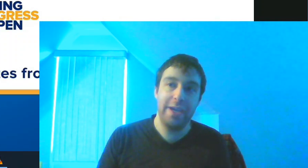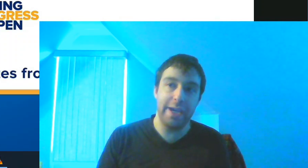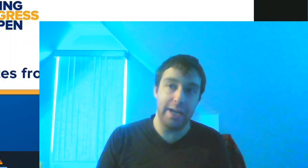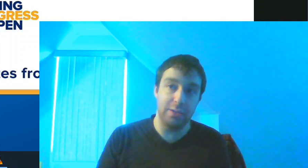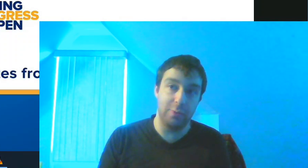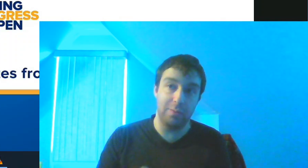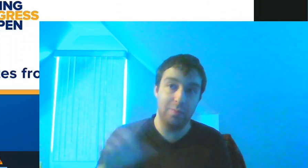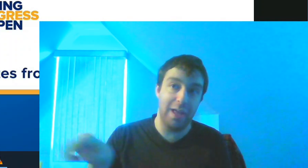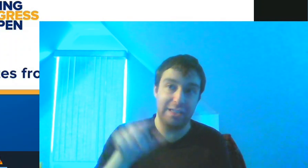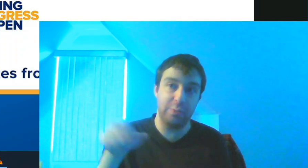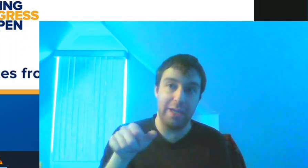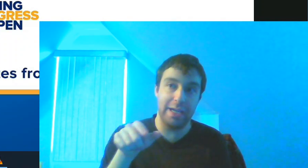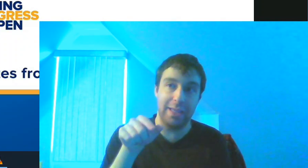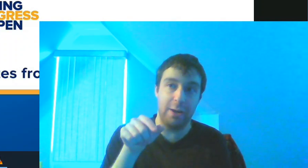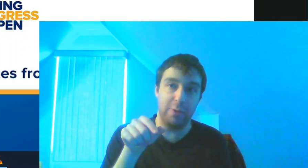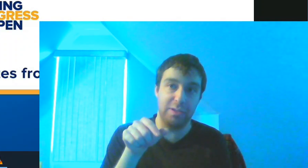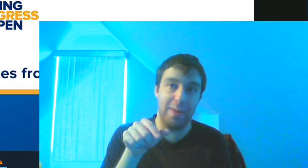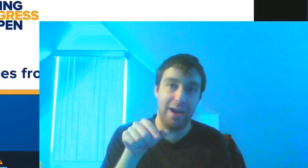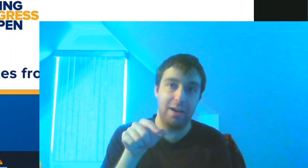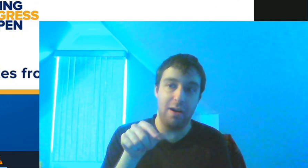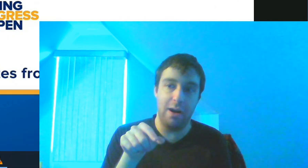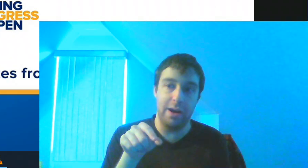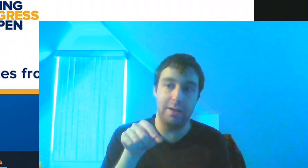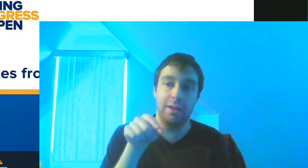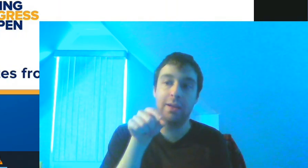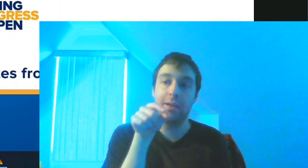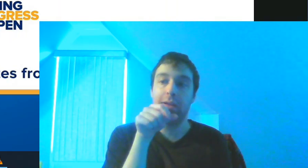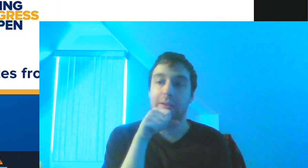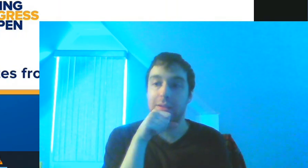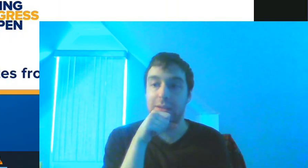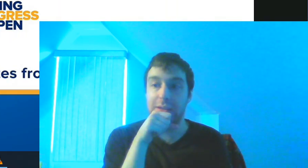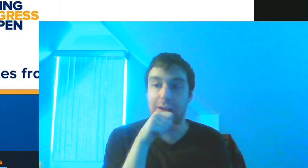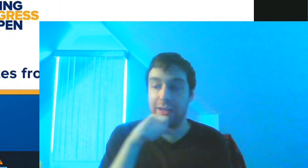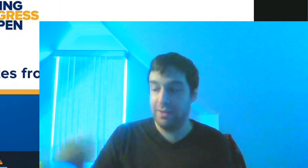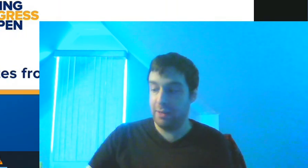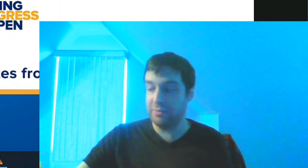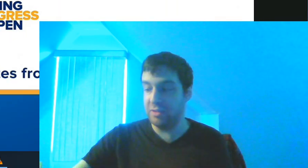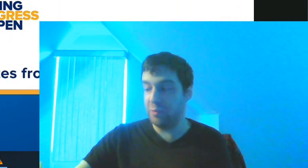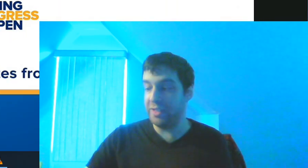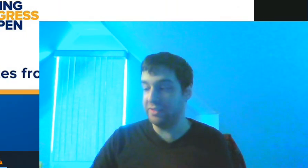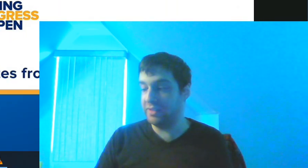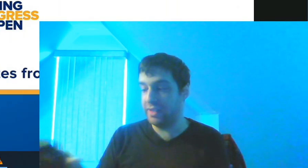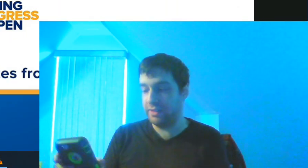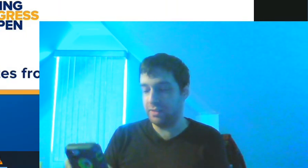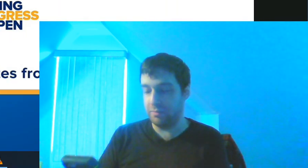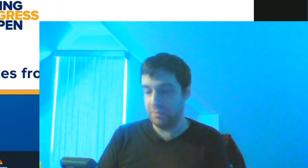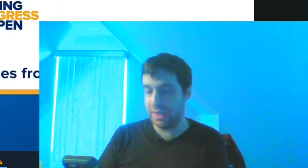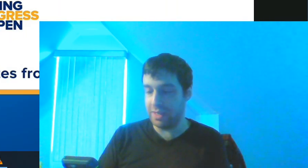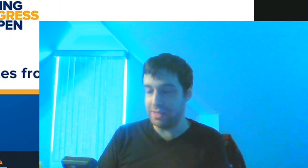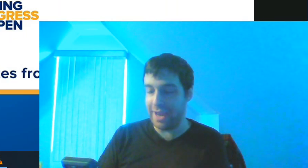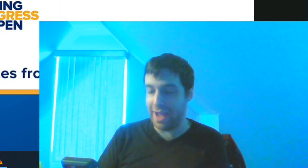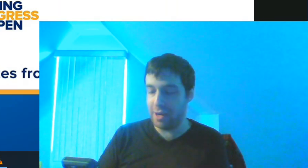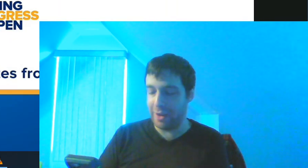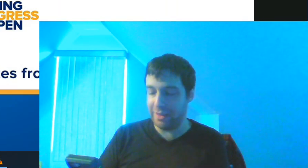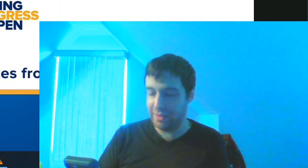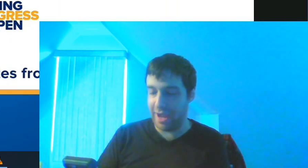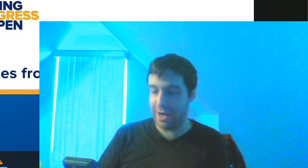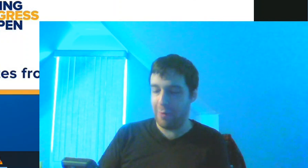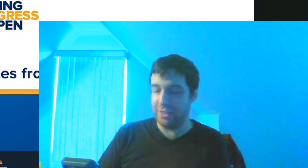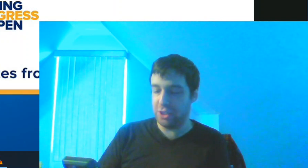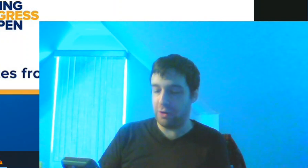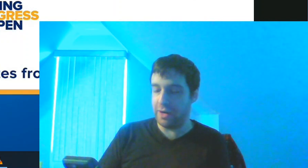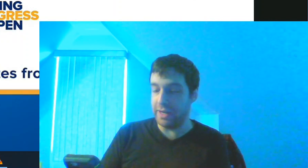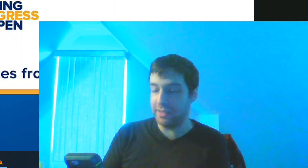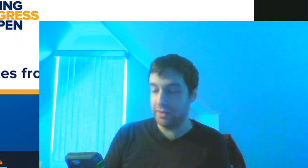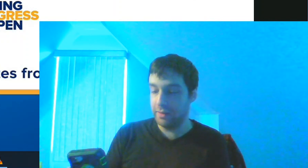the weekend, well, last weekend that was, back on the, I think it was the 26th. I'll get the date. I know